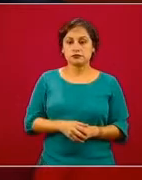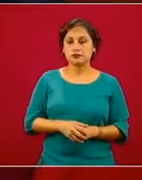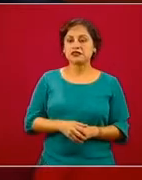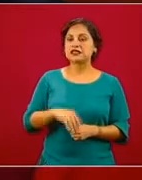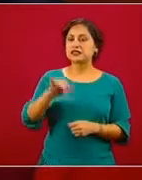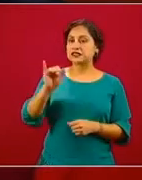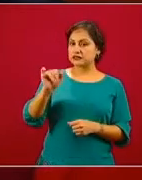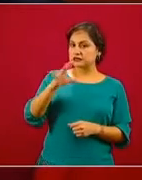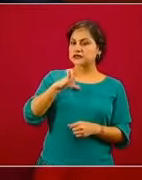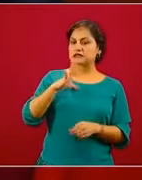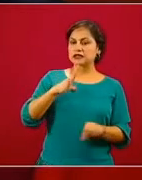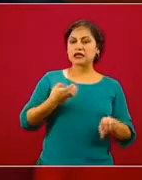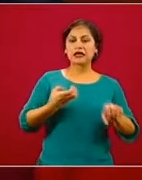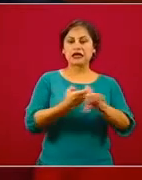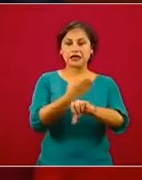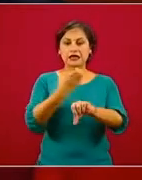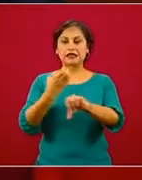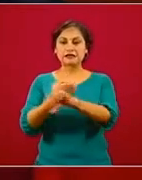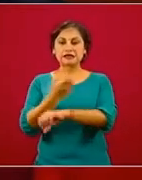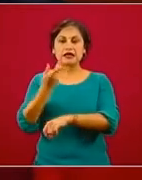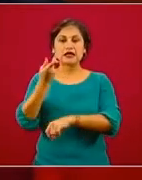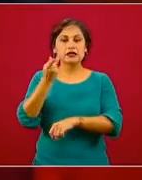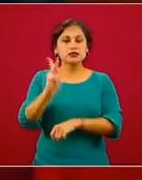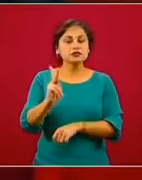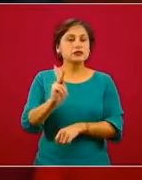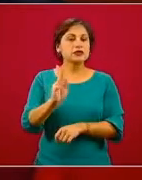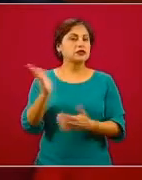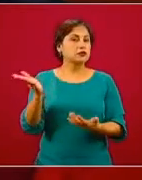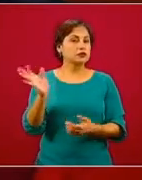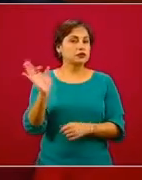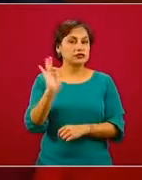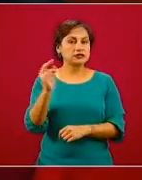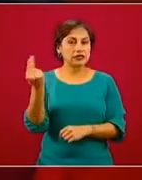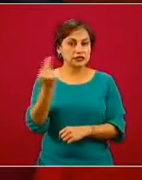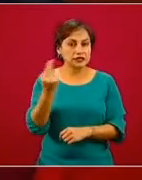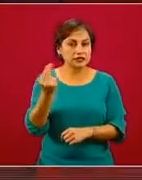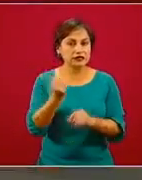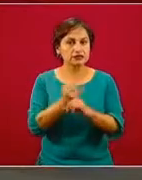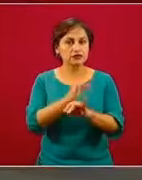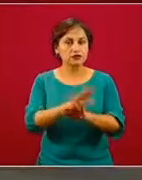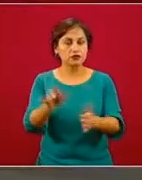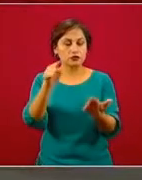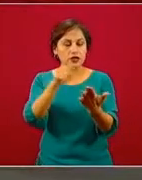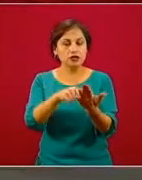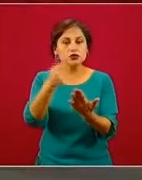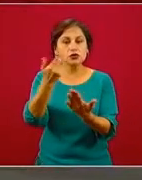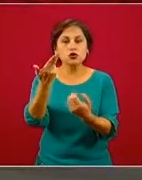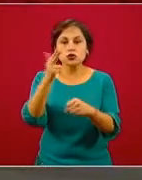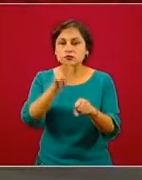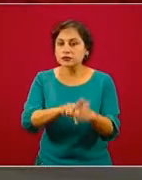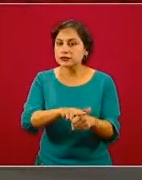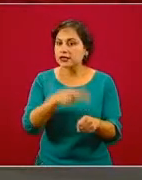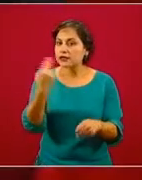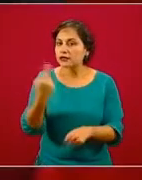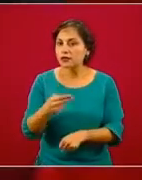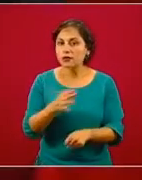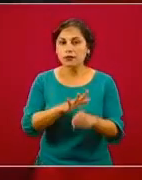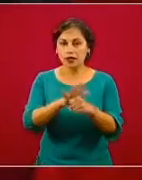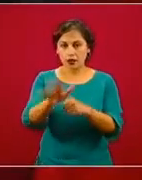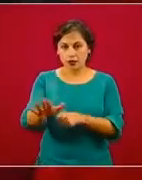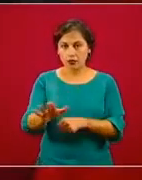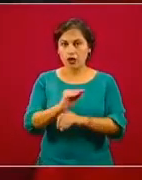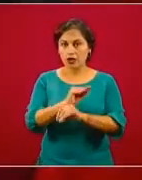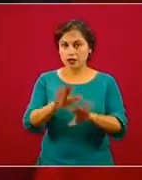website. The information is available to the public. Well, yes, the information is available indeed